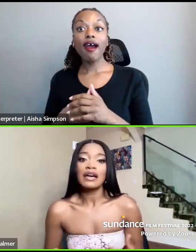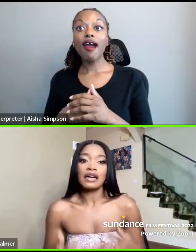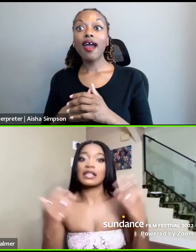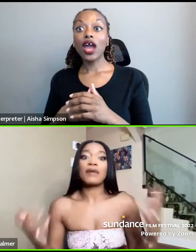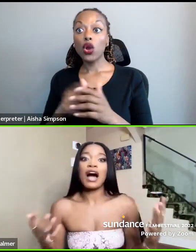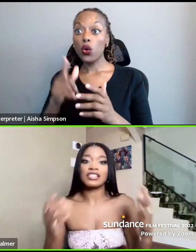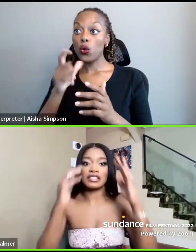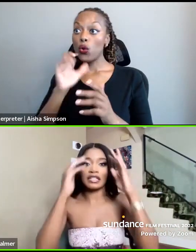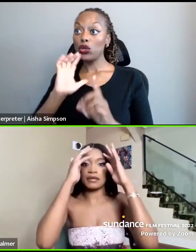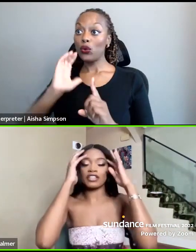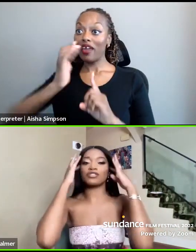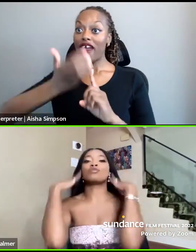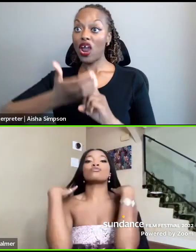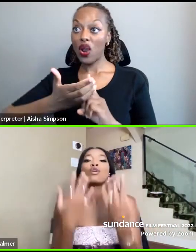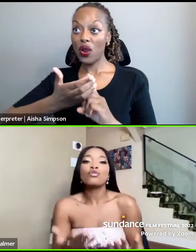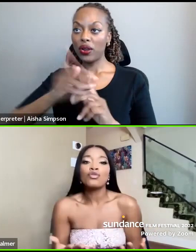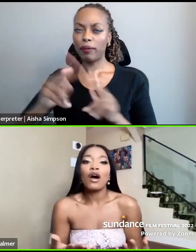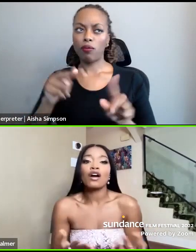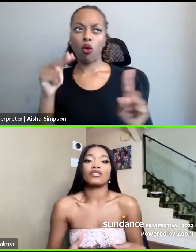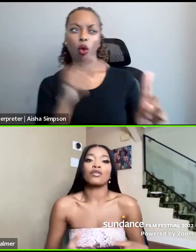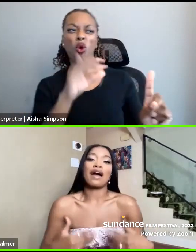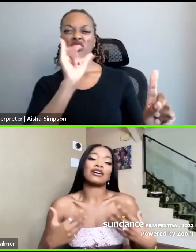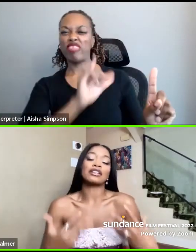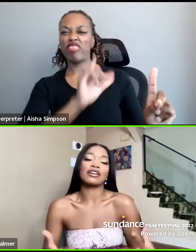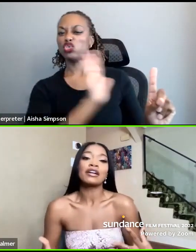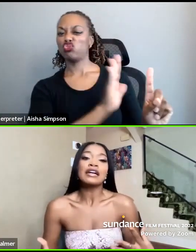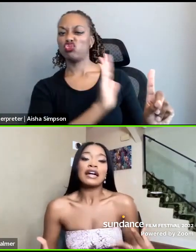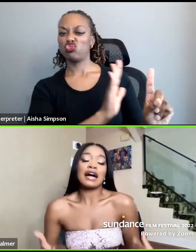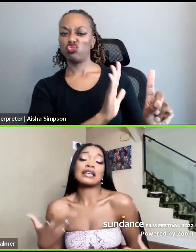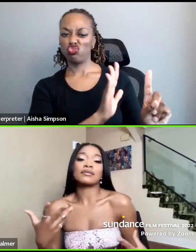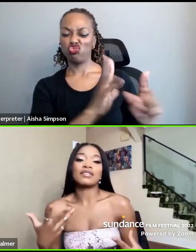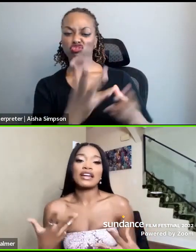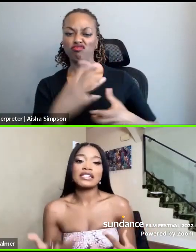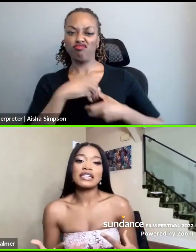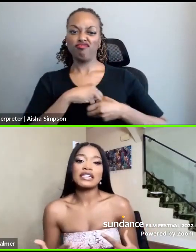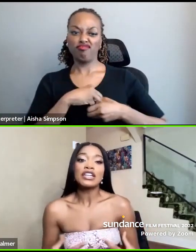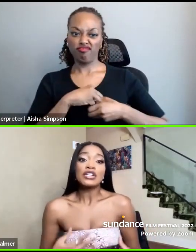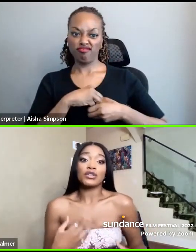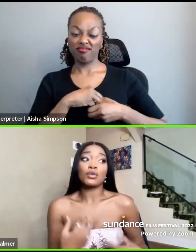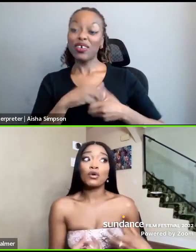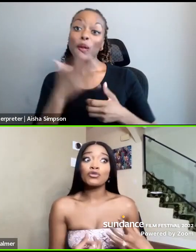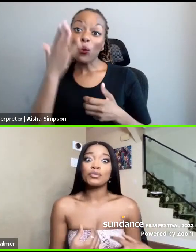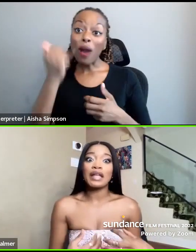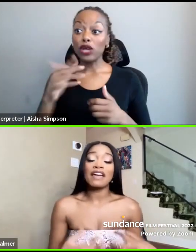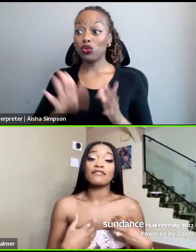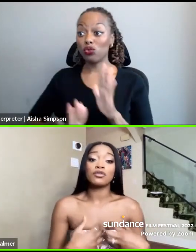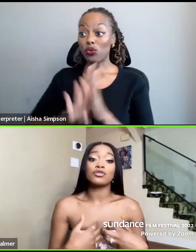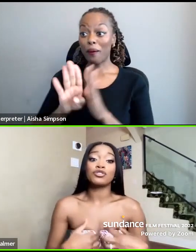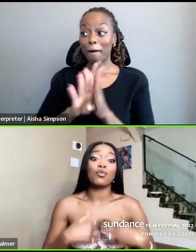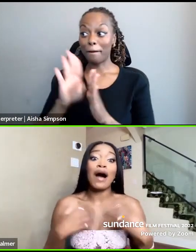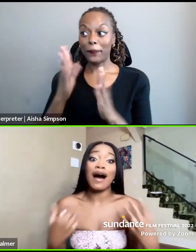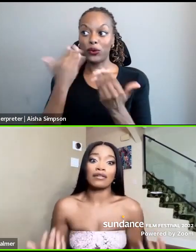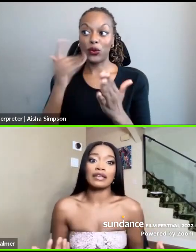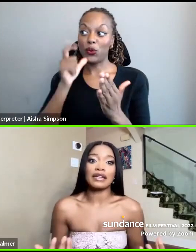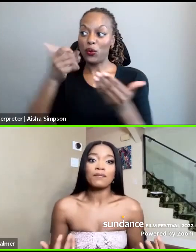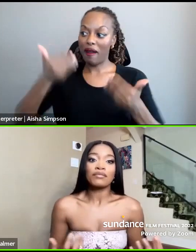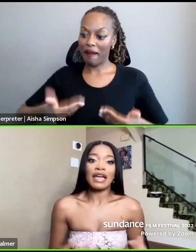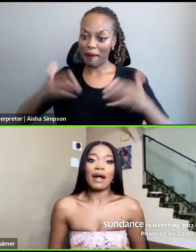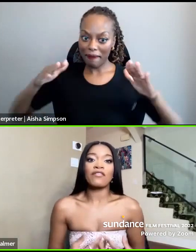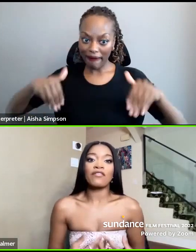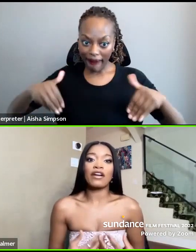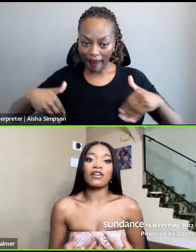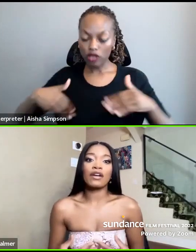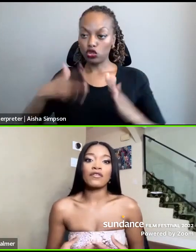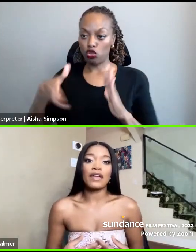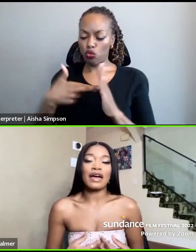be subconsciously, because you don't know who you are. You don't have a clear concept of identity. So the roles you play influence you wildly.